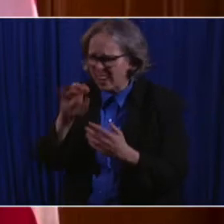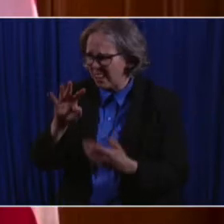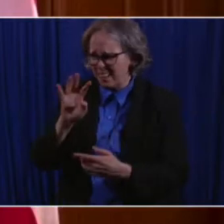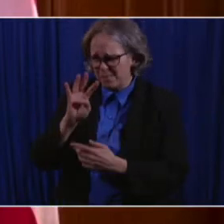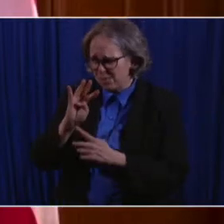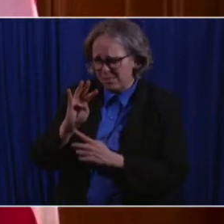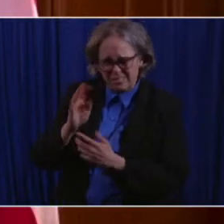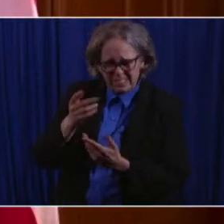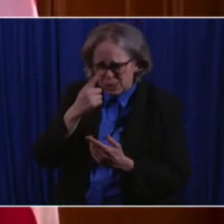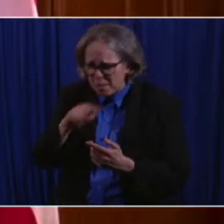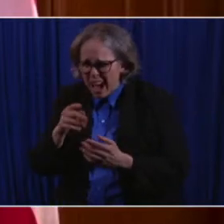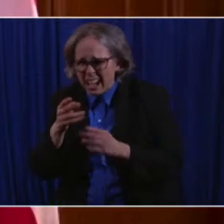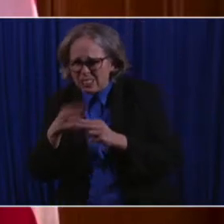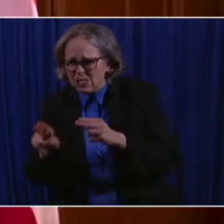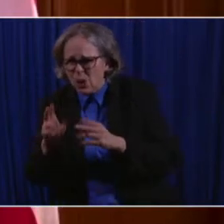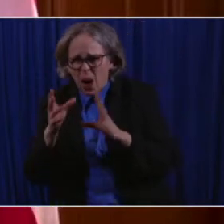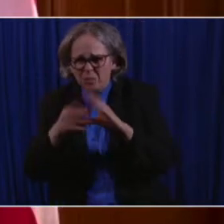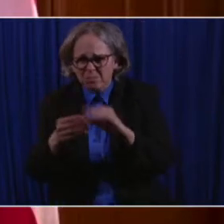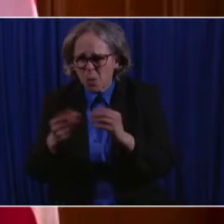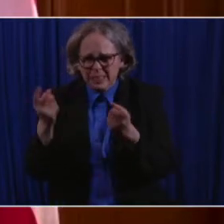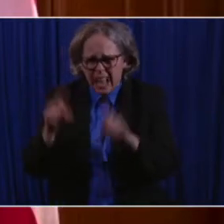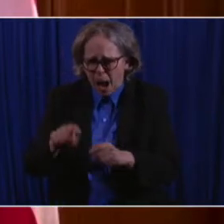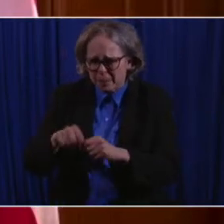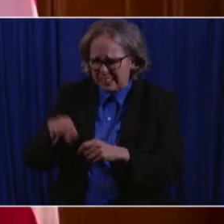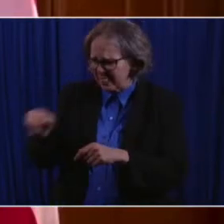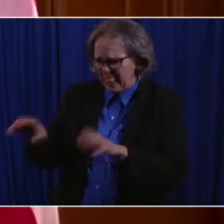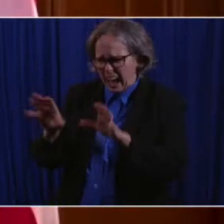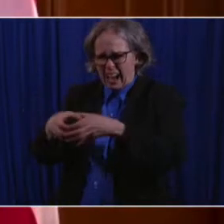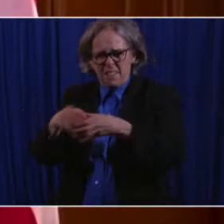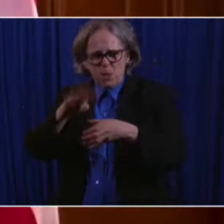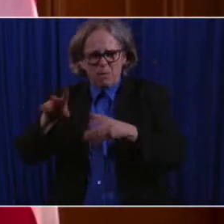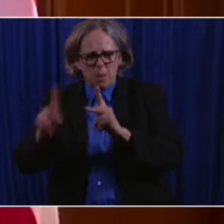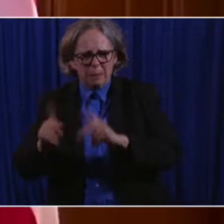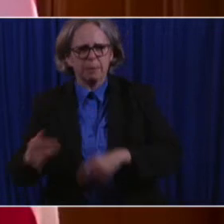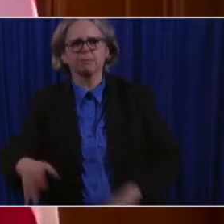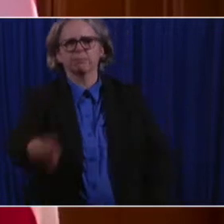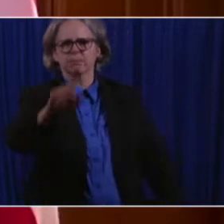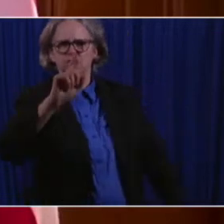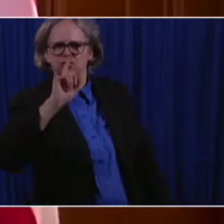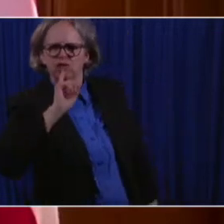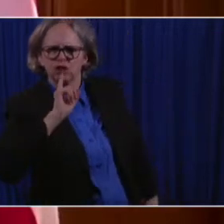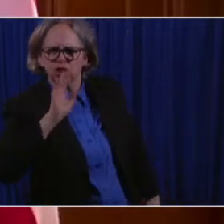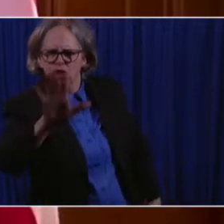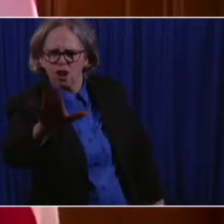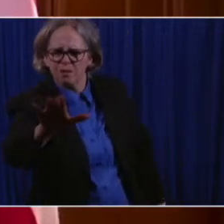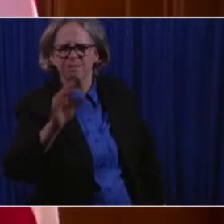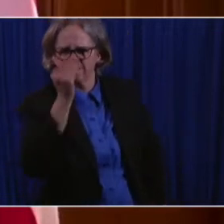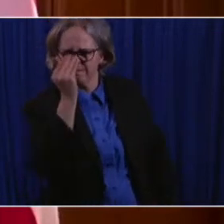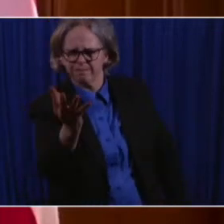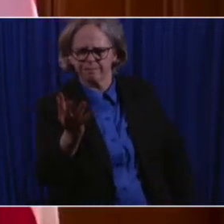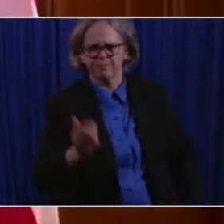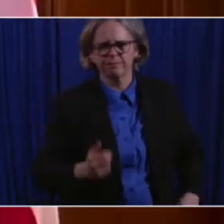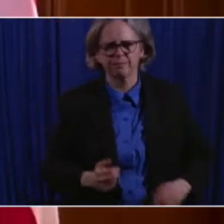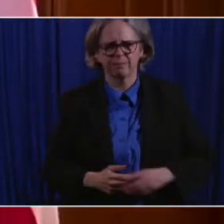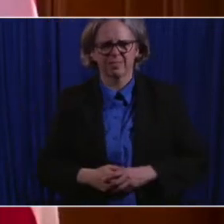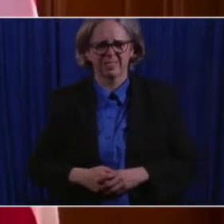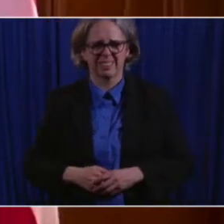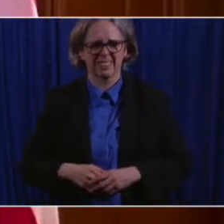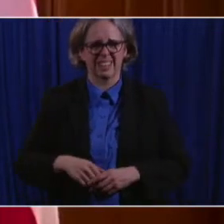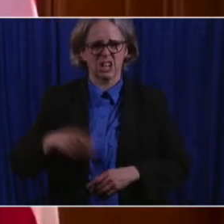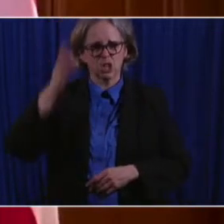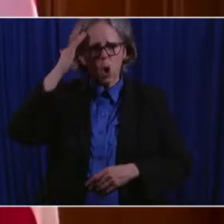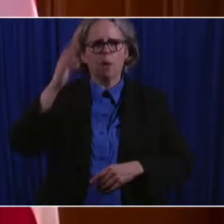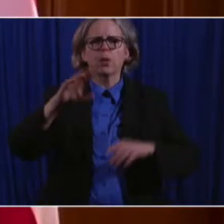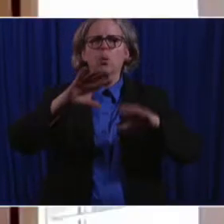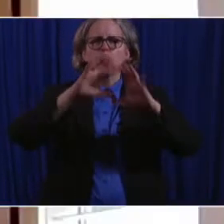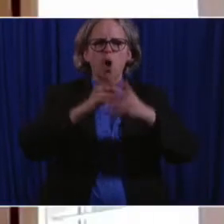of where we are with these cases. Sure, happy to do so. So the World Health Organization, the CDC, all